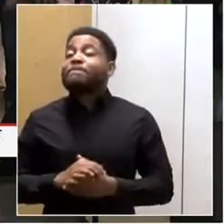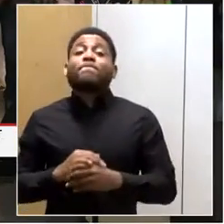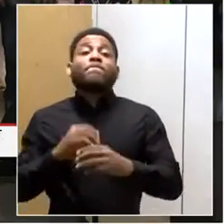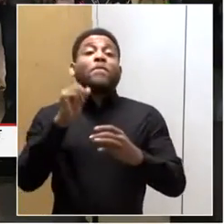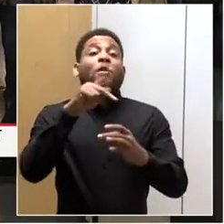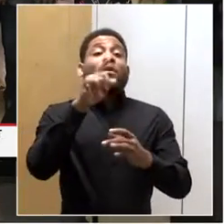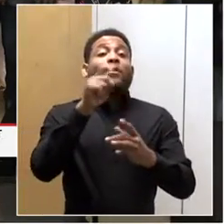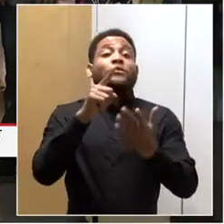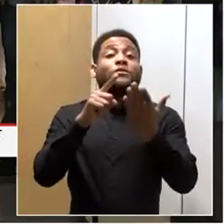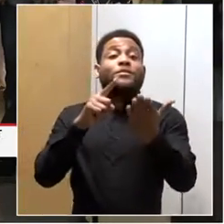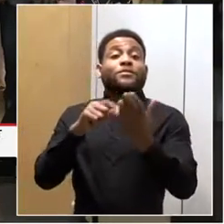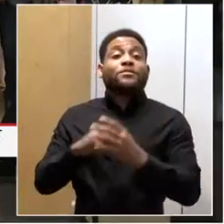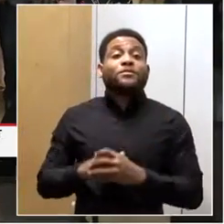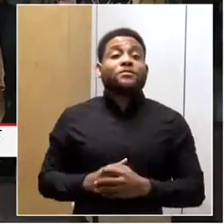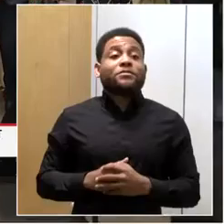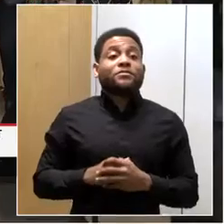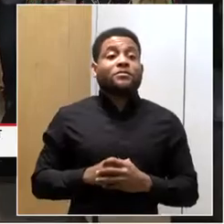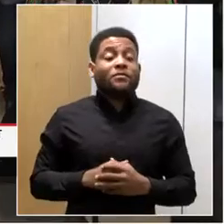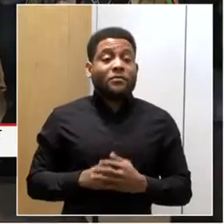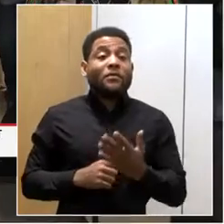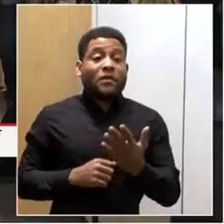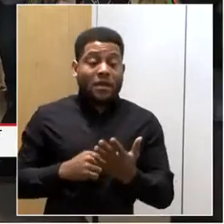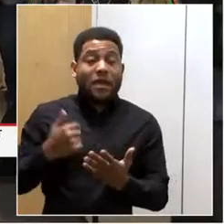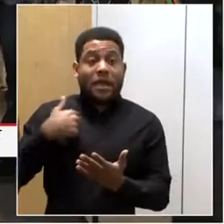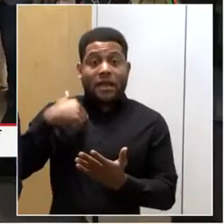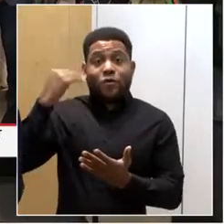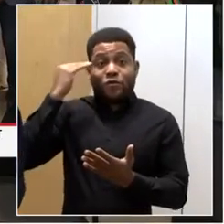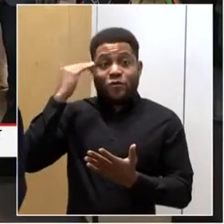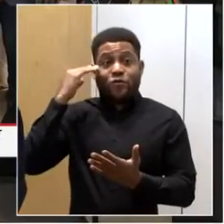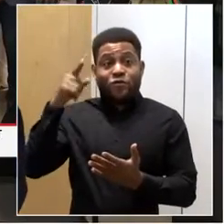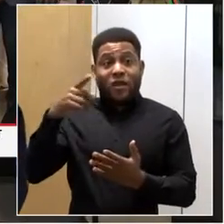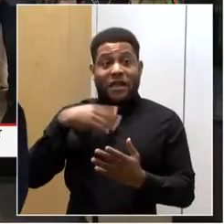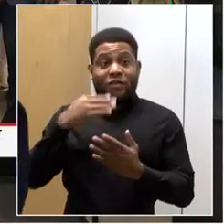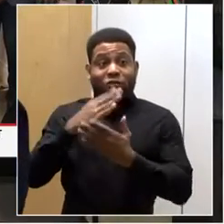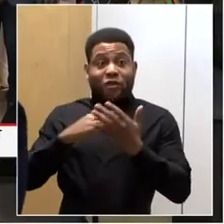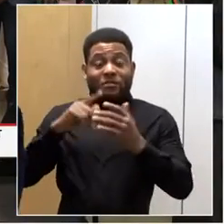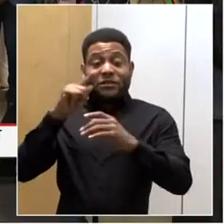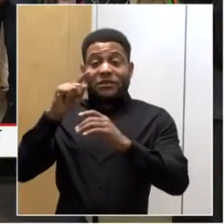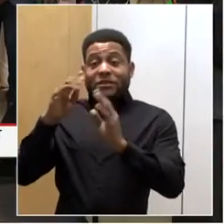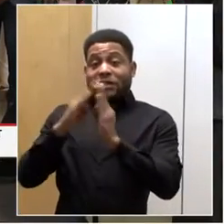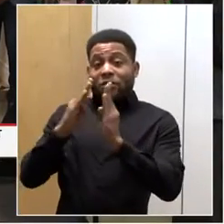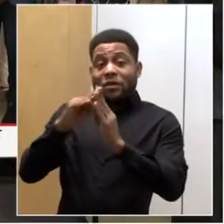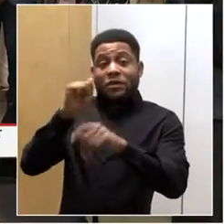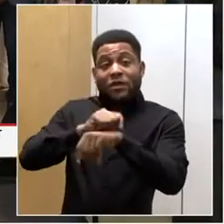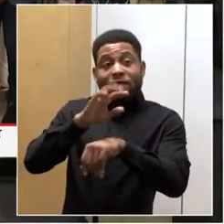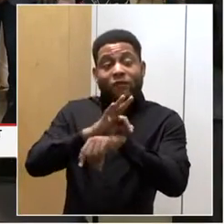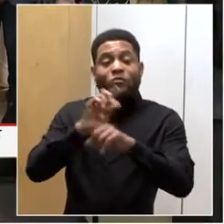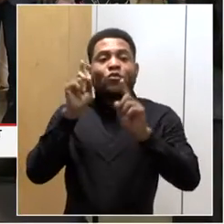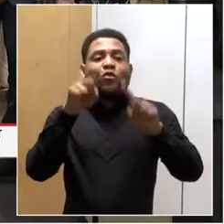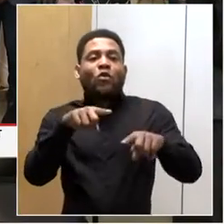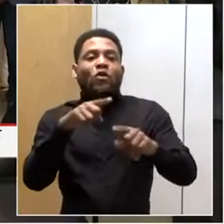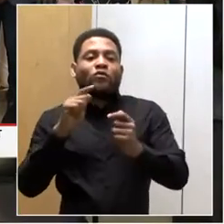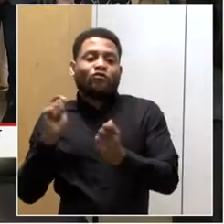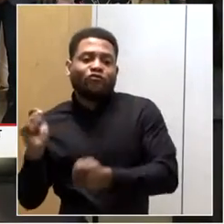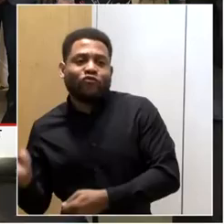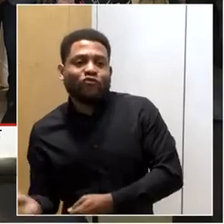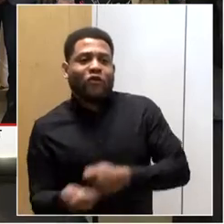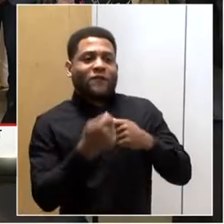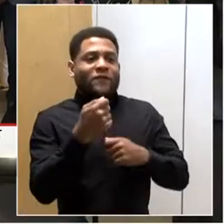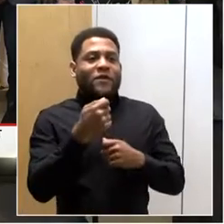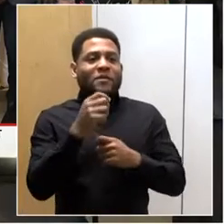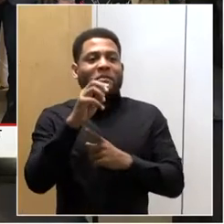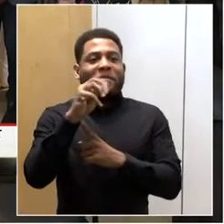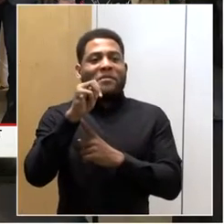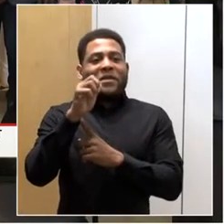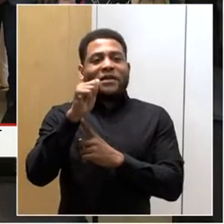Mayor, I know that you and some of the downtown task force recently traveled to the Masters. Can you speak on your success, if you saw any